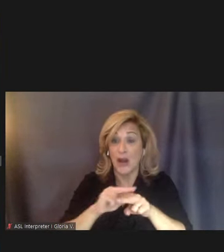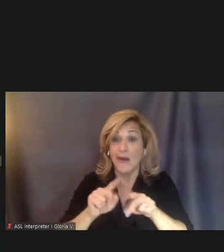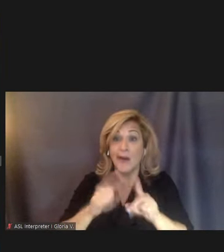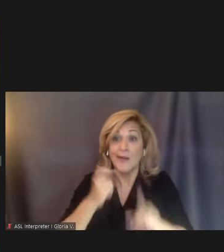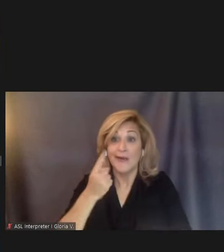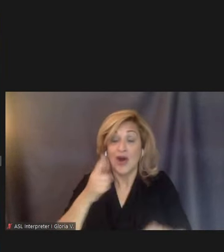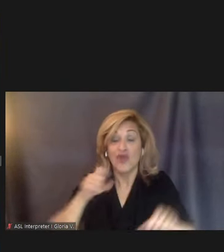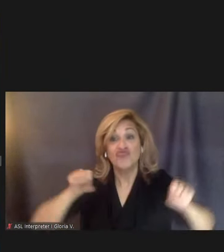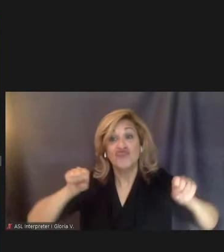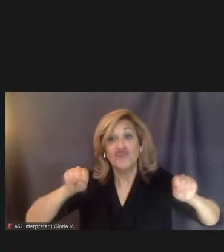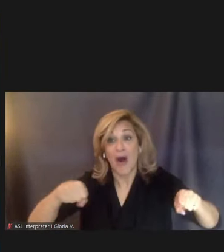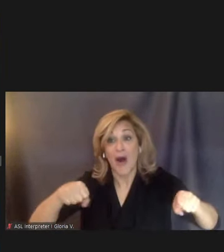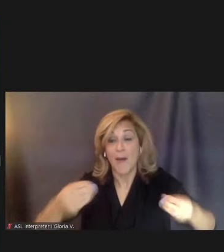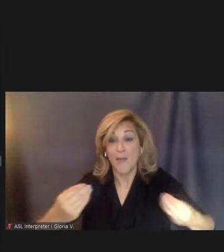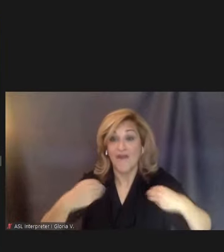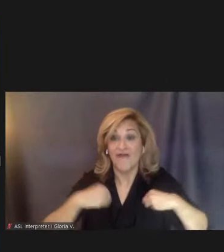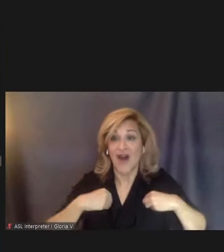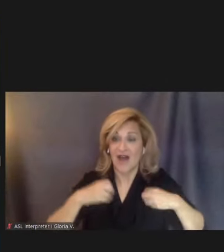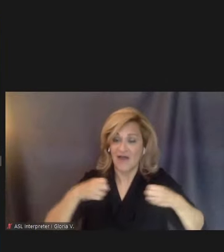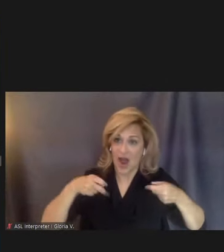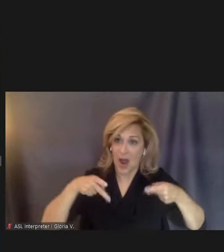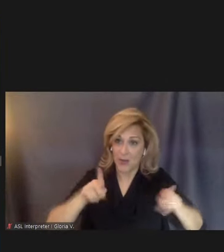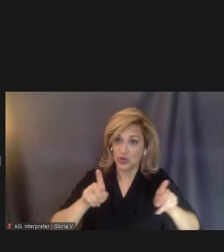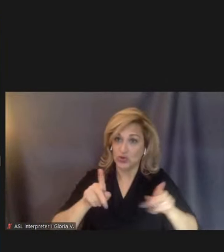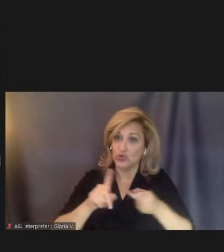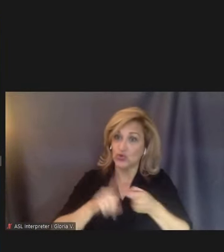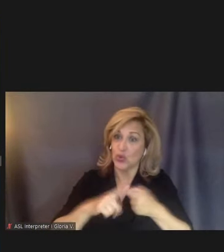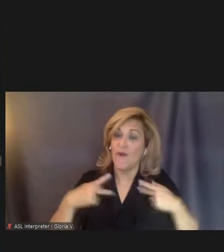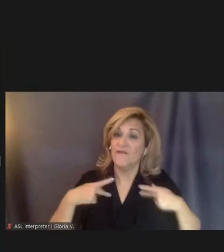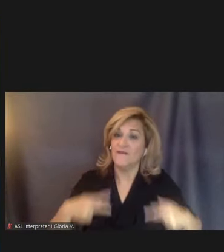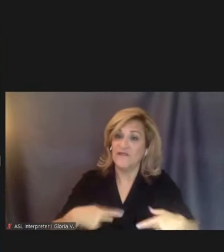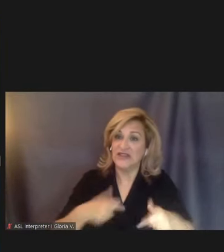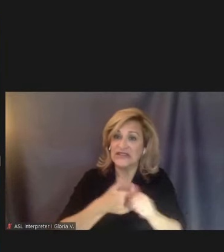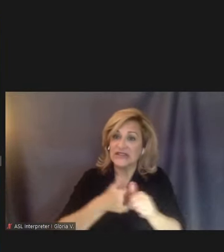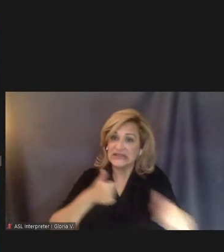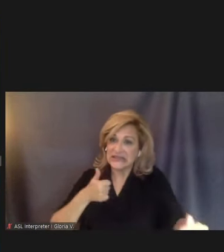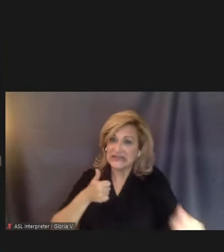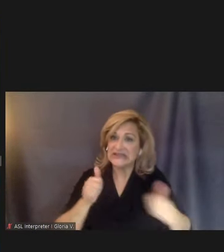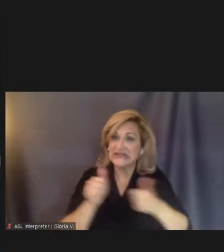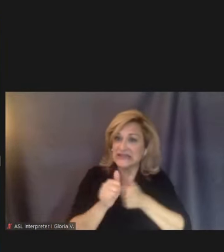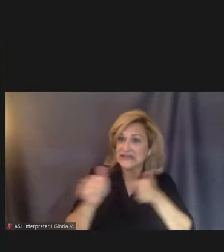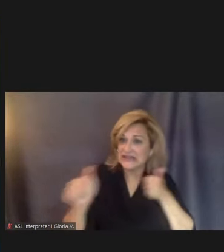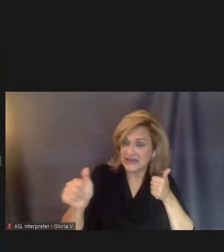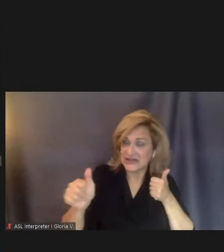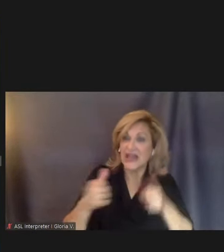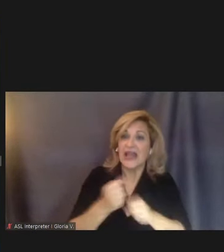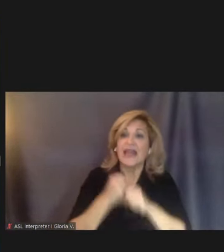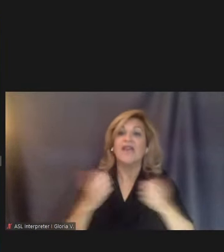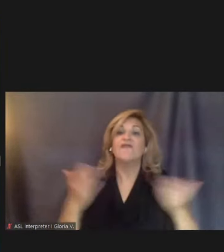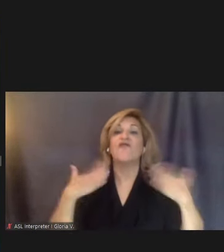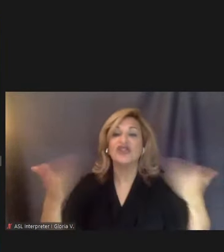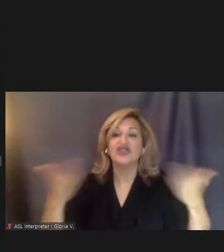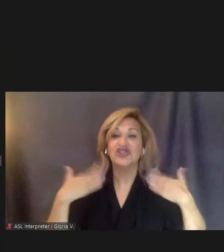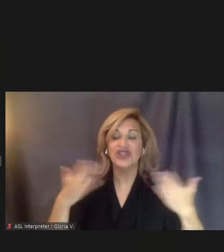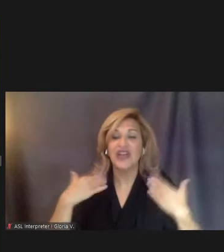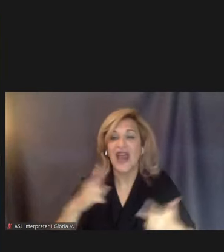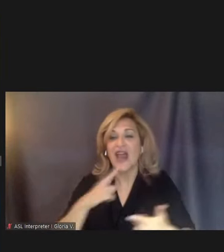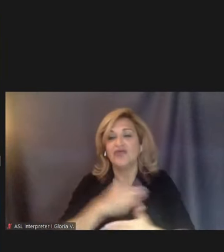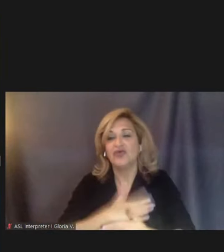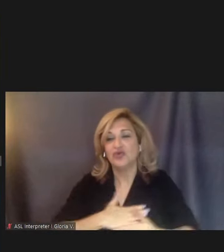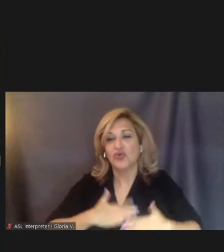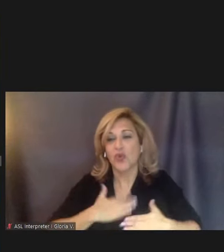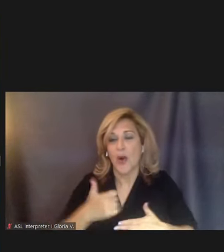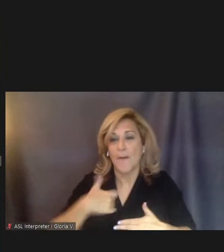my motorcycle provides me with an opportunity to physical distance, get fresh air, enjoy my commute, reduce